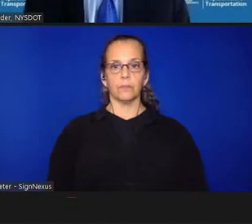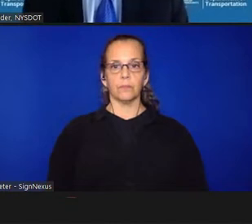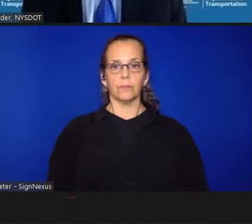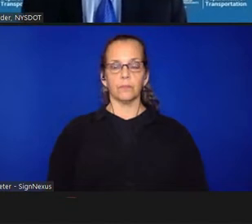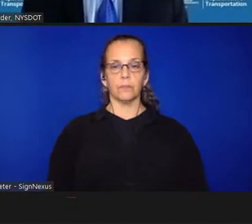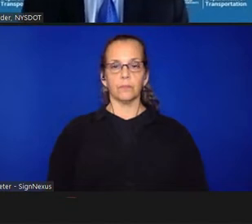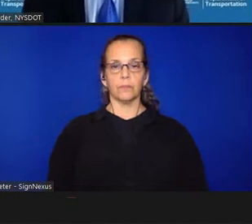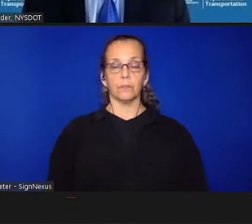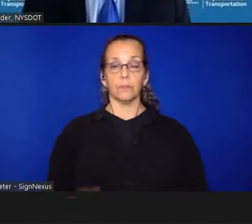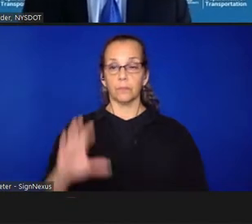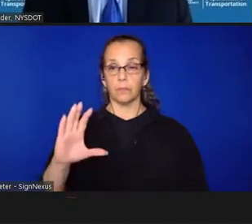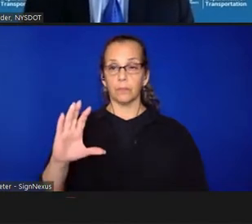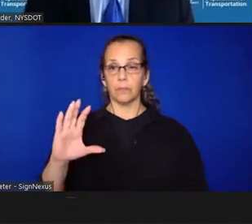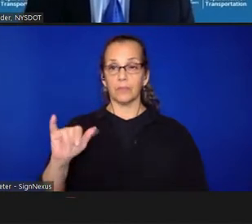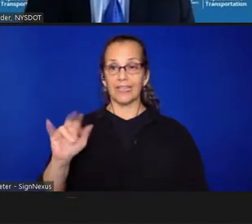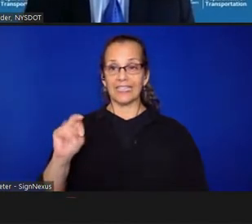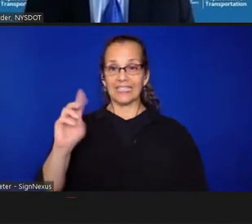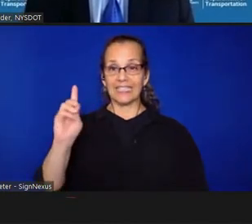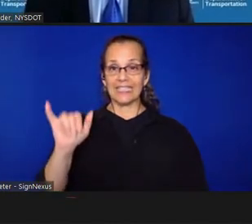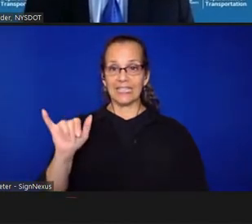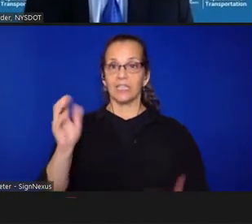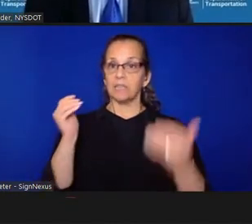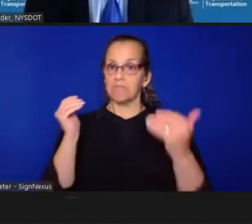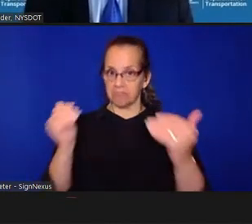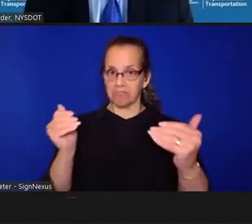Cindy you may begin your remarks